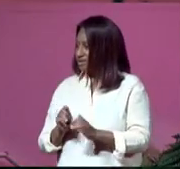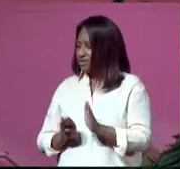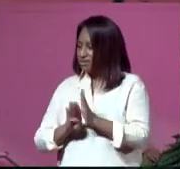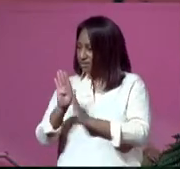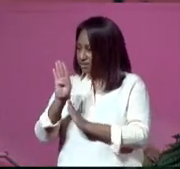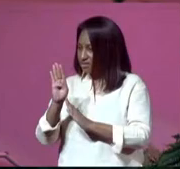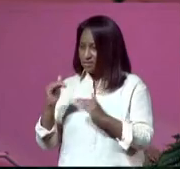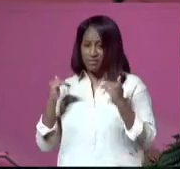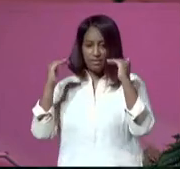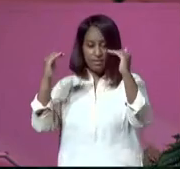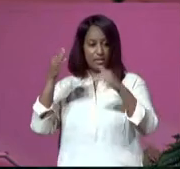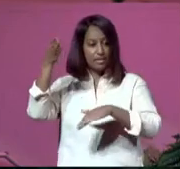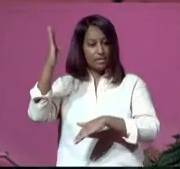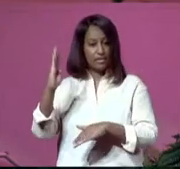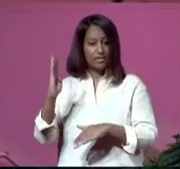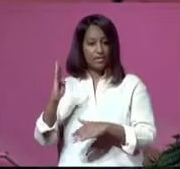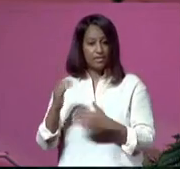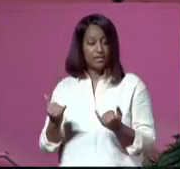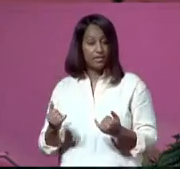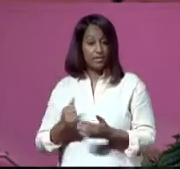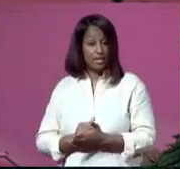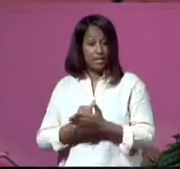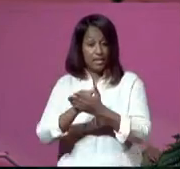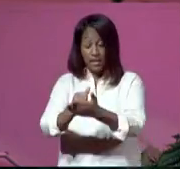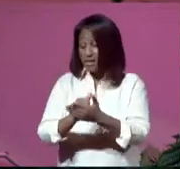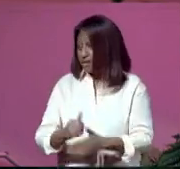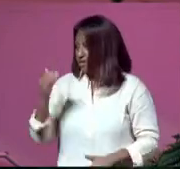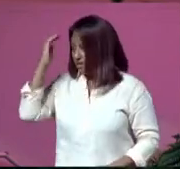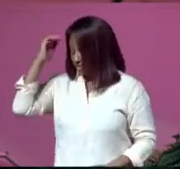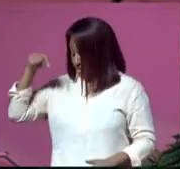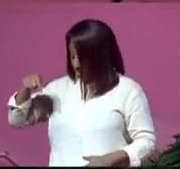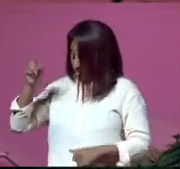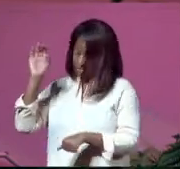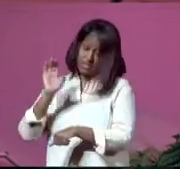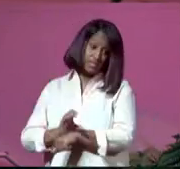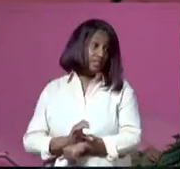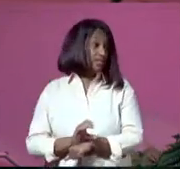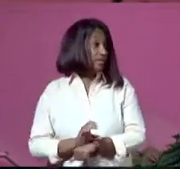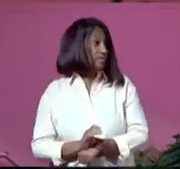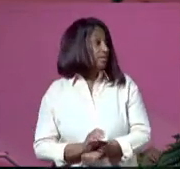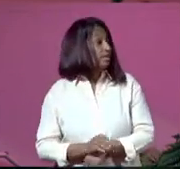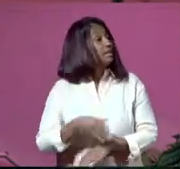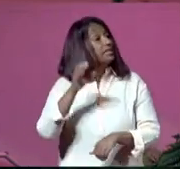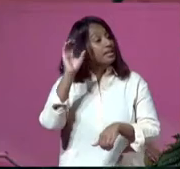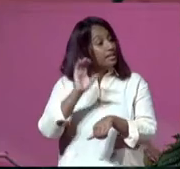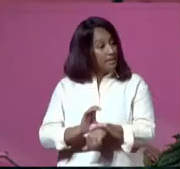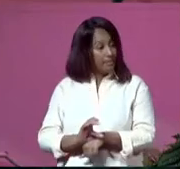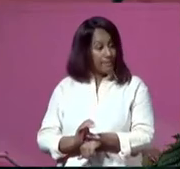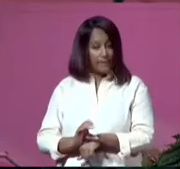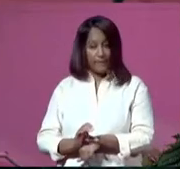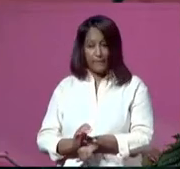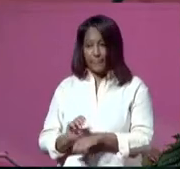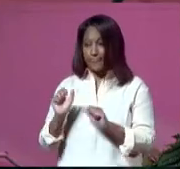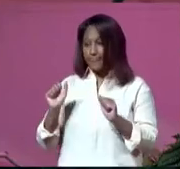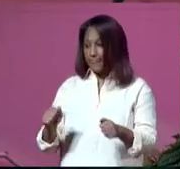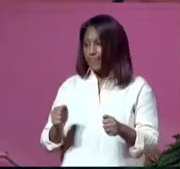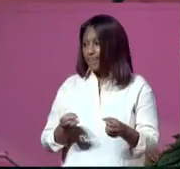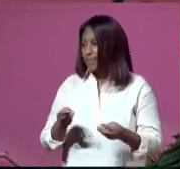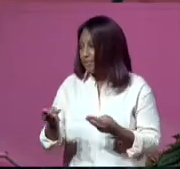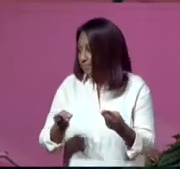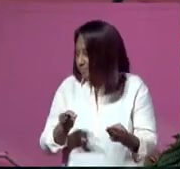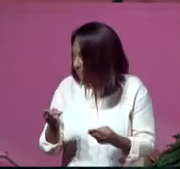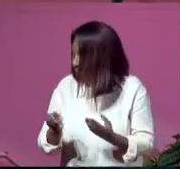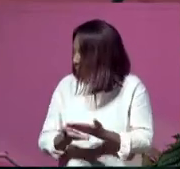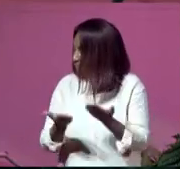today, help them know that this church is a church that can minister to